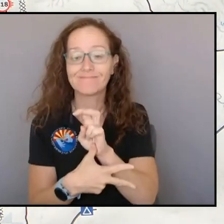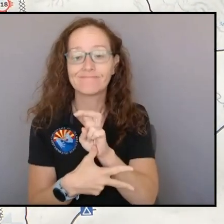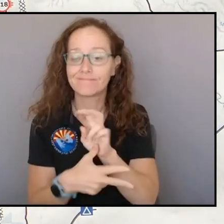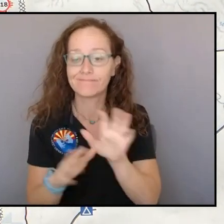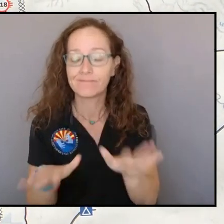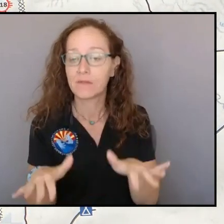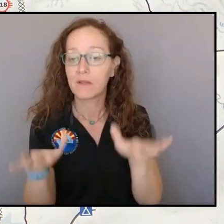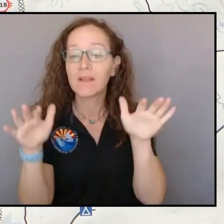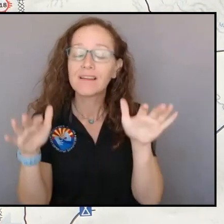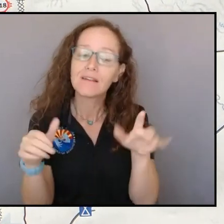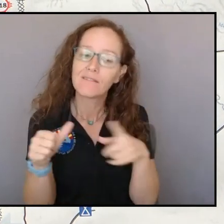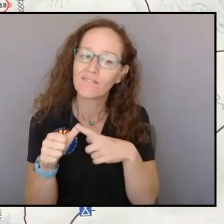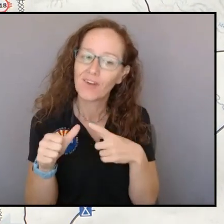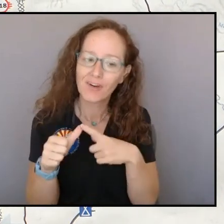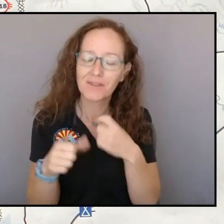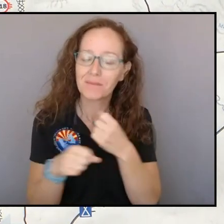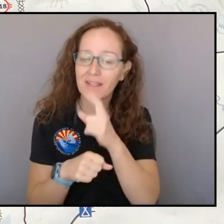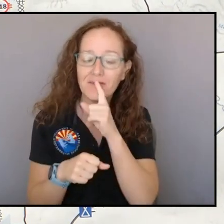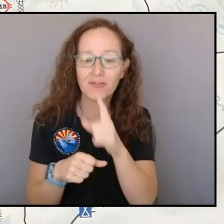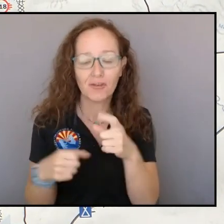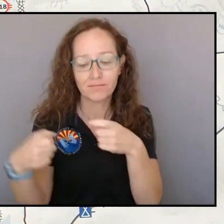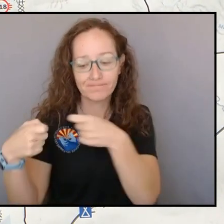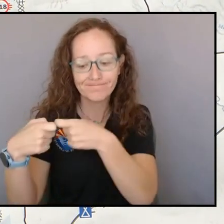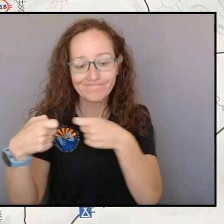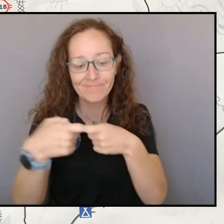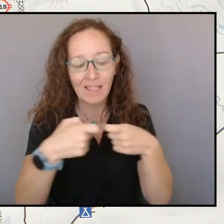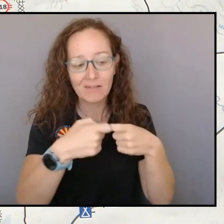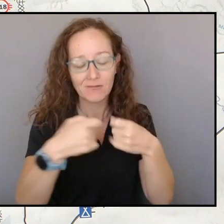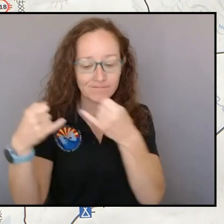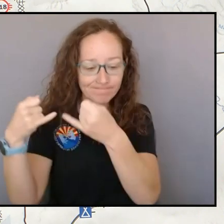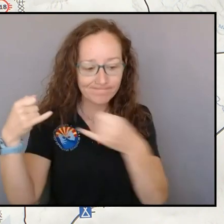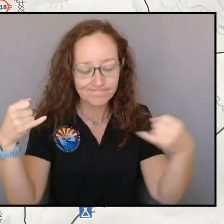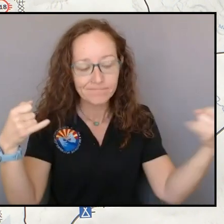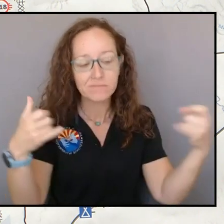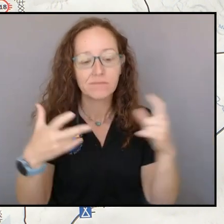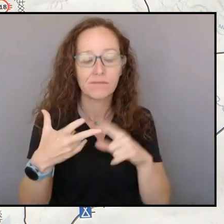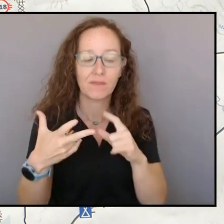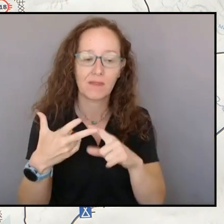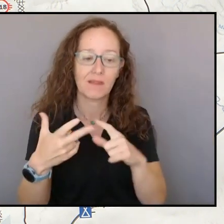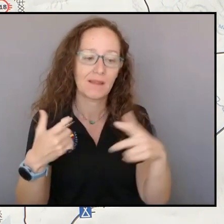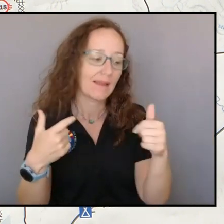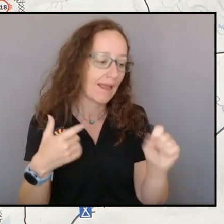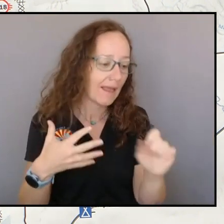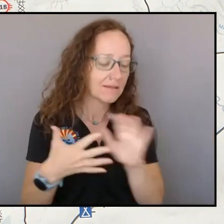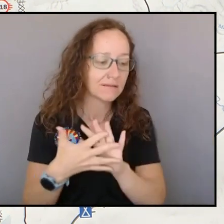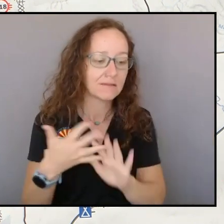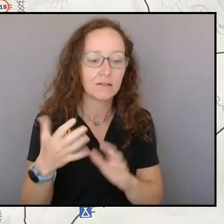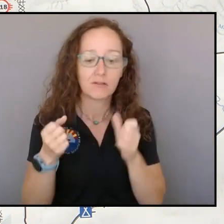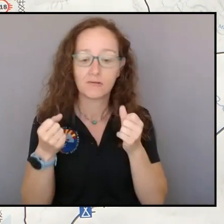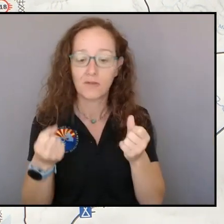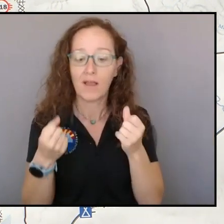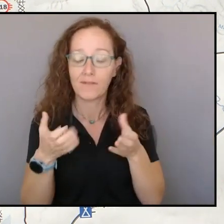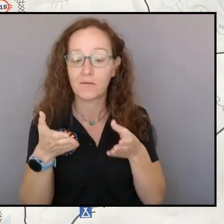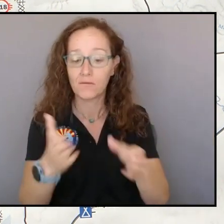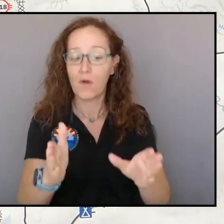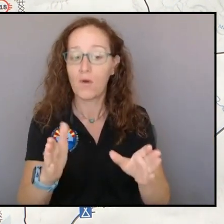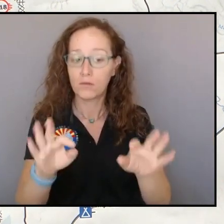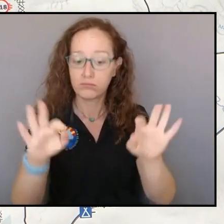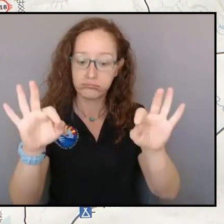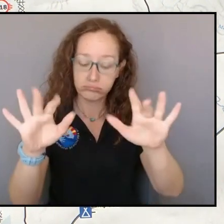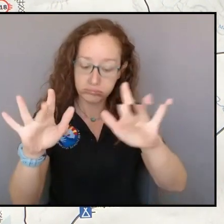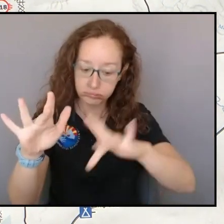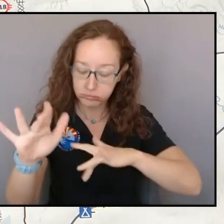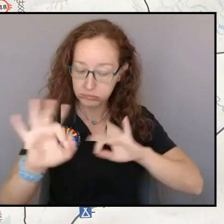foremost, utilities, driving roads conditions, things like that are taken care of before we fully go back to